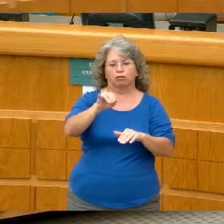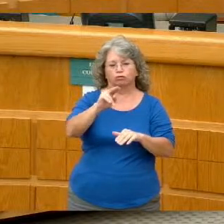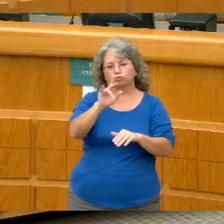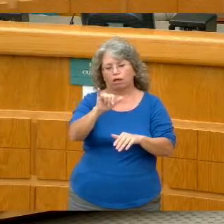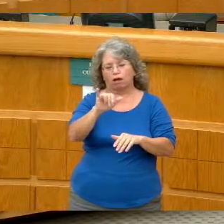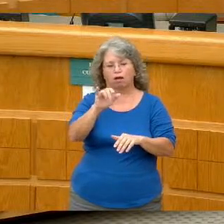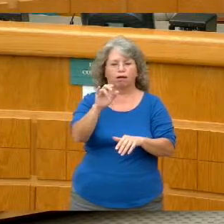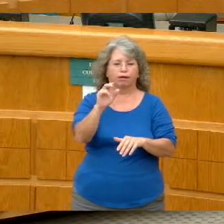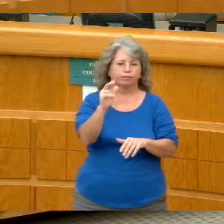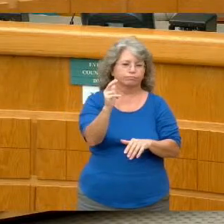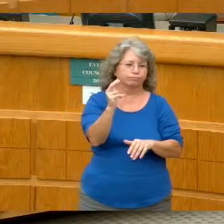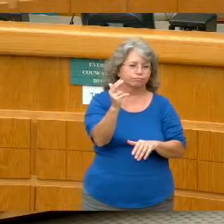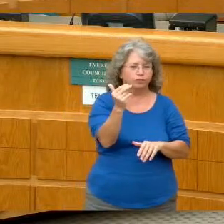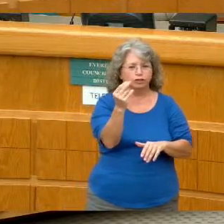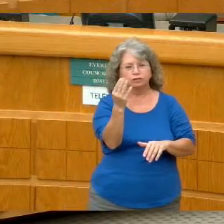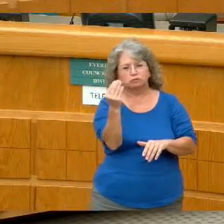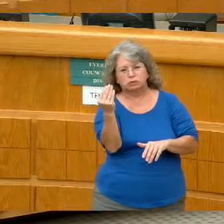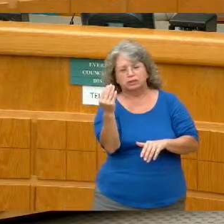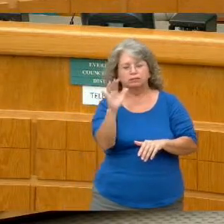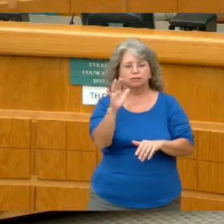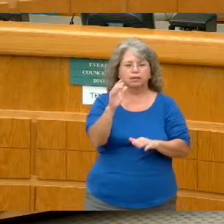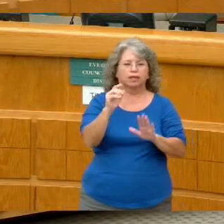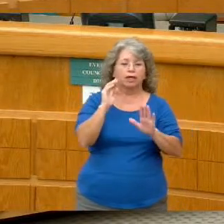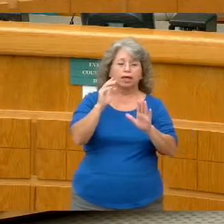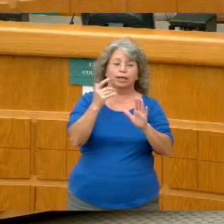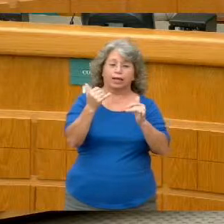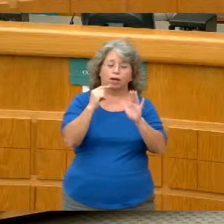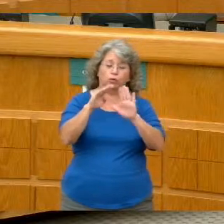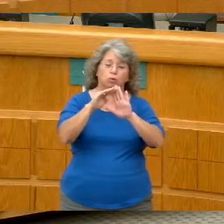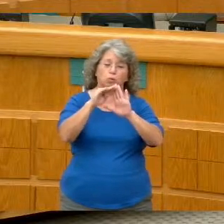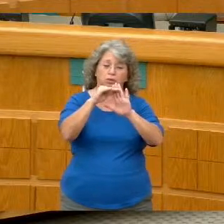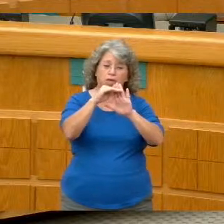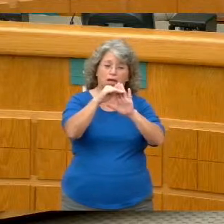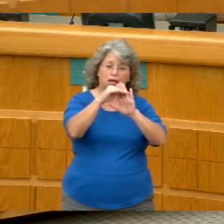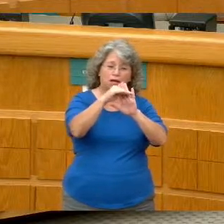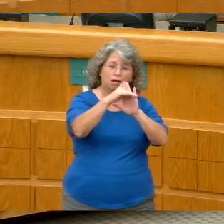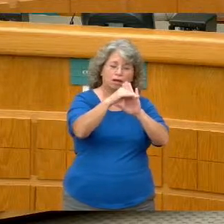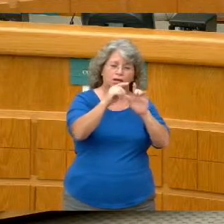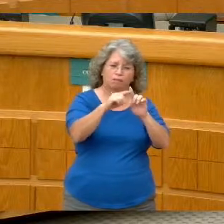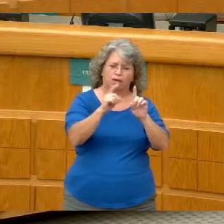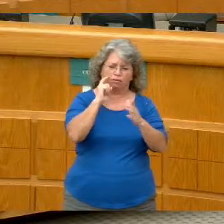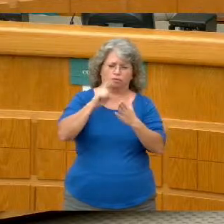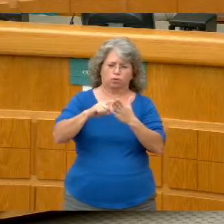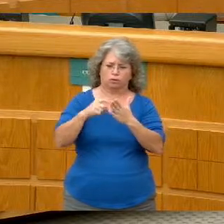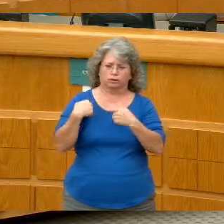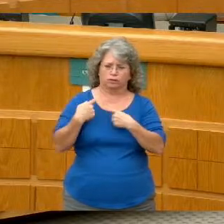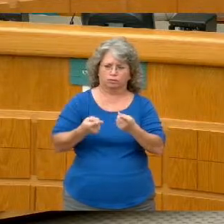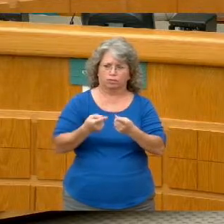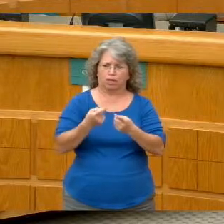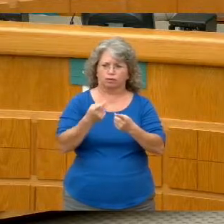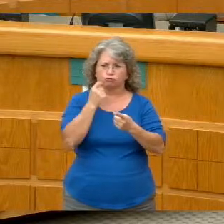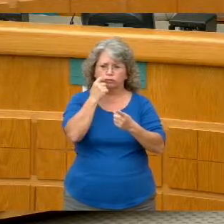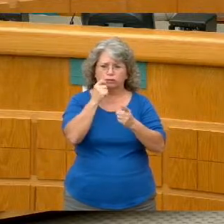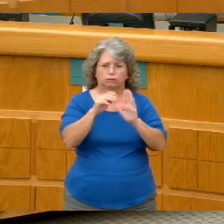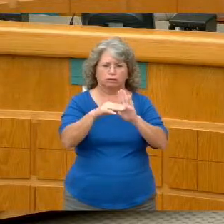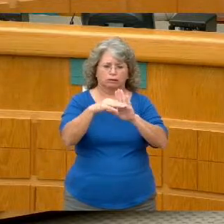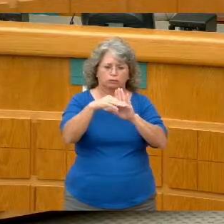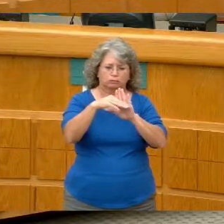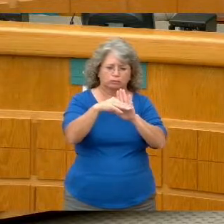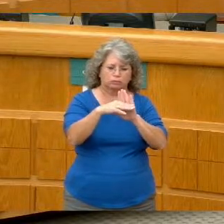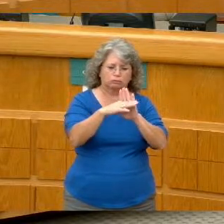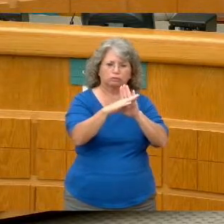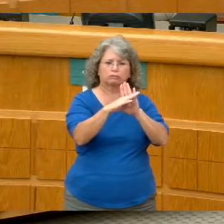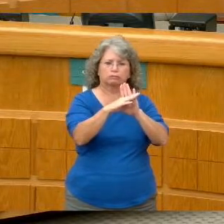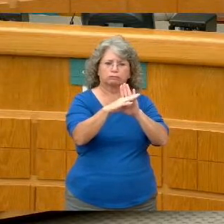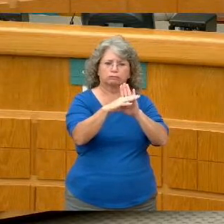in that vicinity. And now it looks like we're going down, but then we're kind of seeing these numbers kind of at the tail end here that are going up a